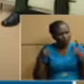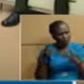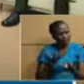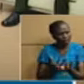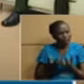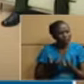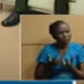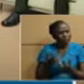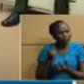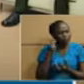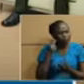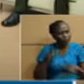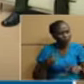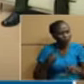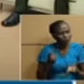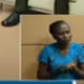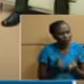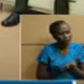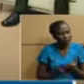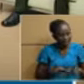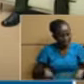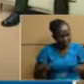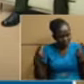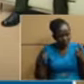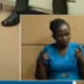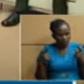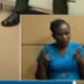Ugandans, I know there's a debate about life expectancy at birth,